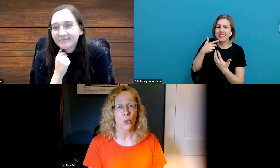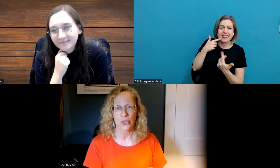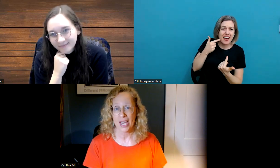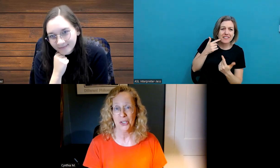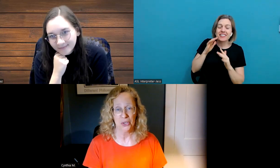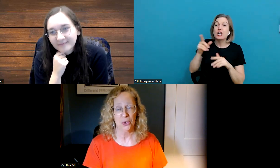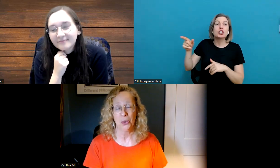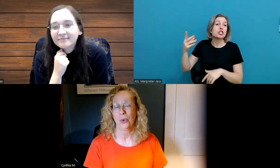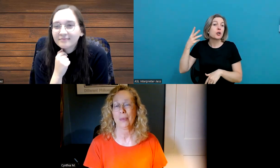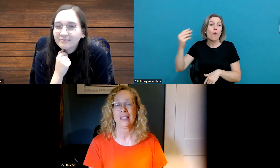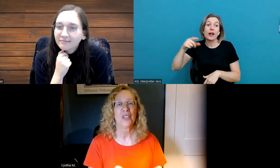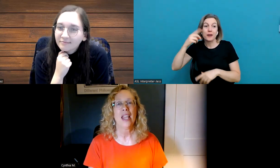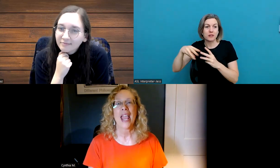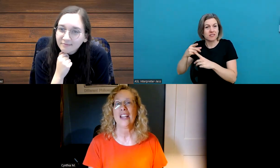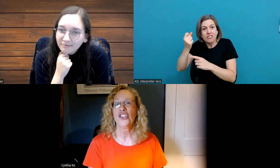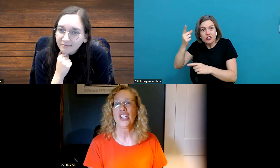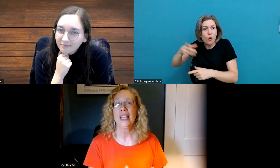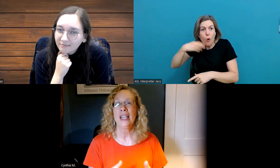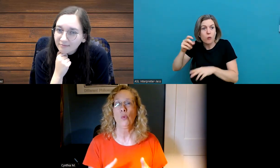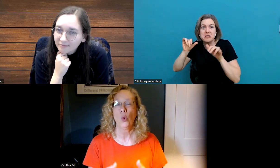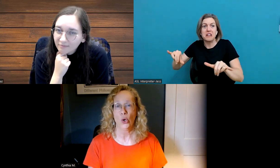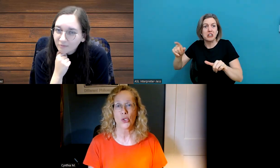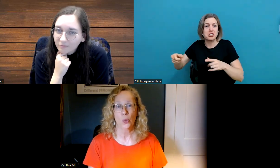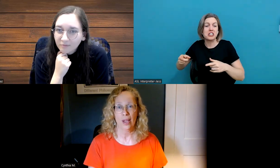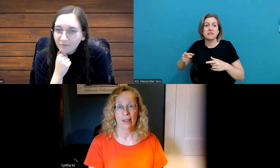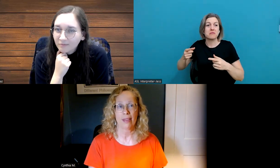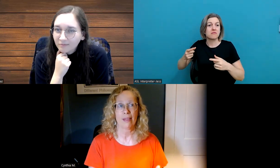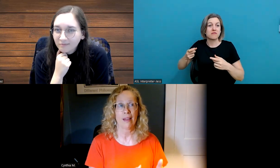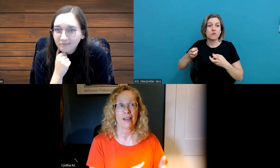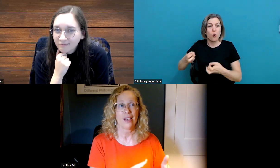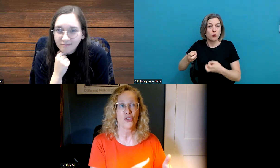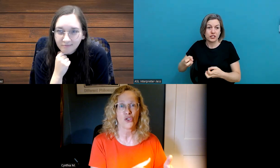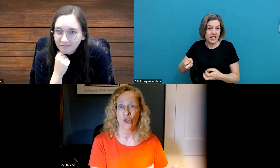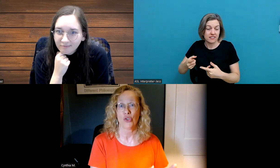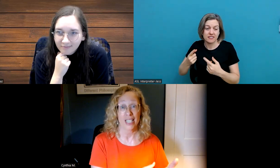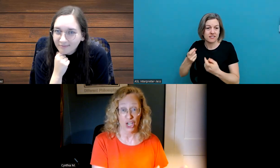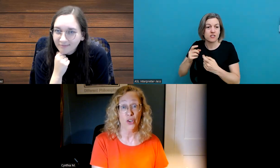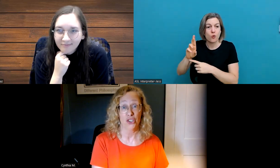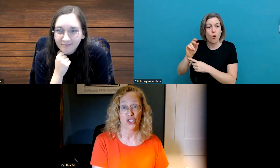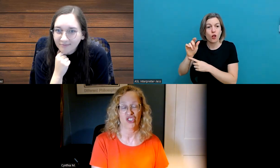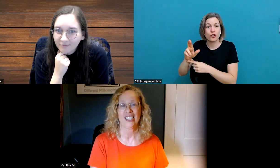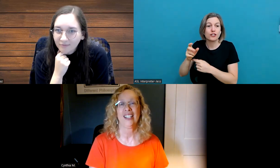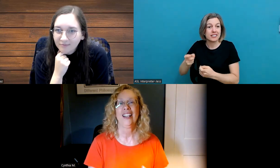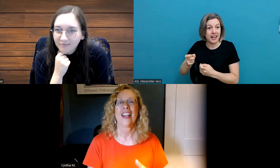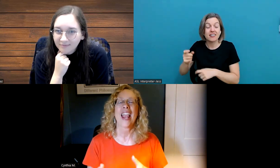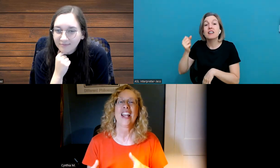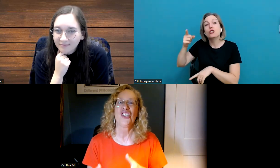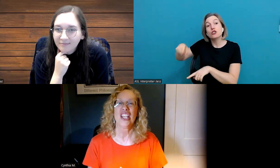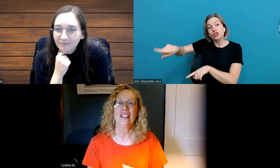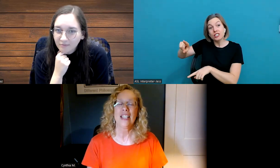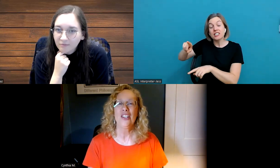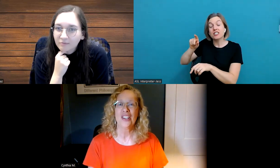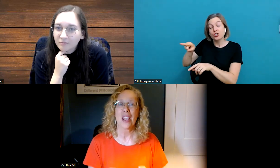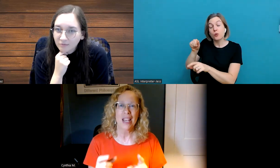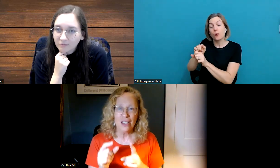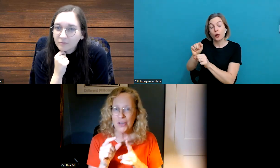still roller skate. She's an older woman, and she works with children, hearing children, and